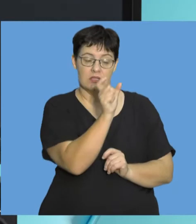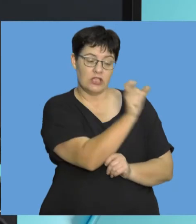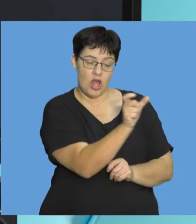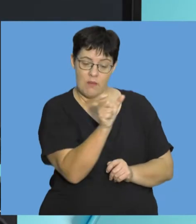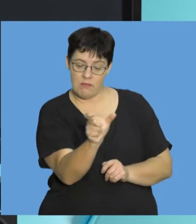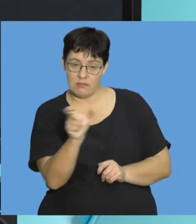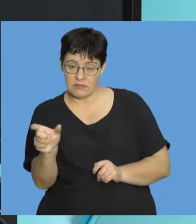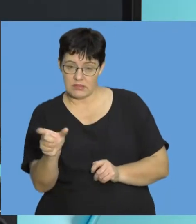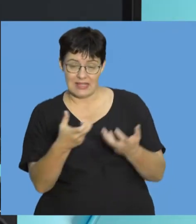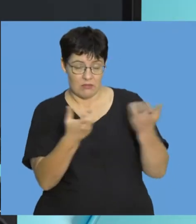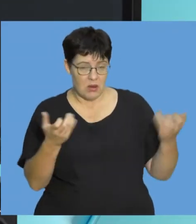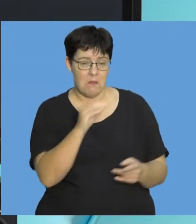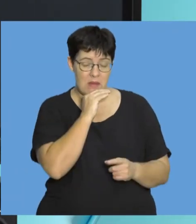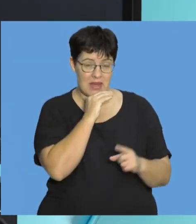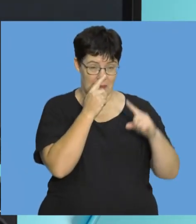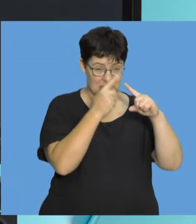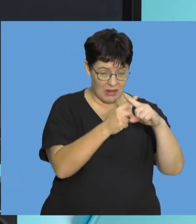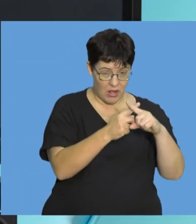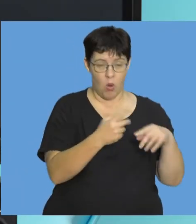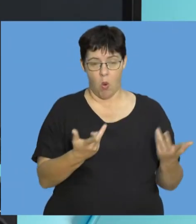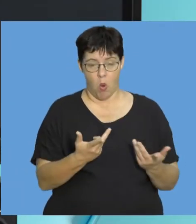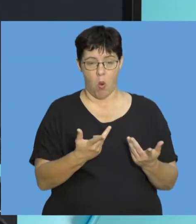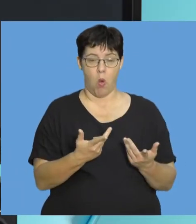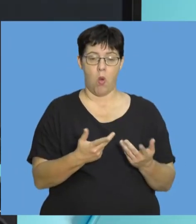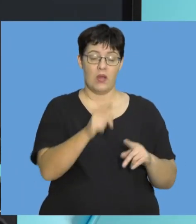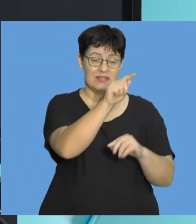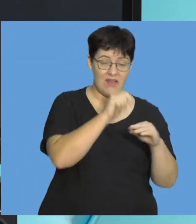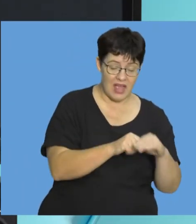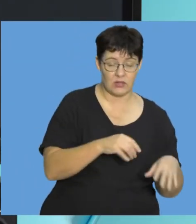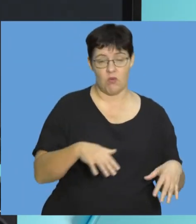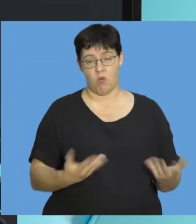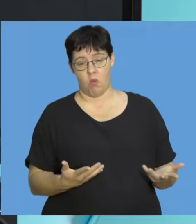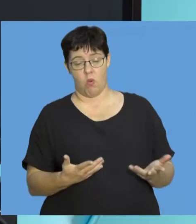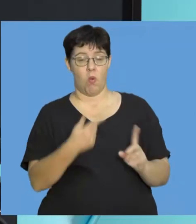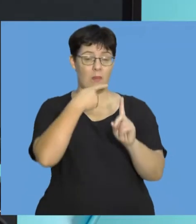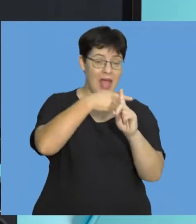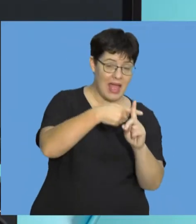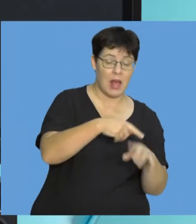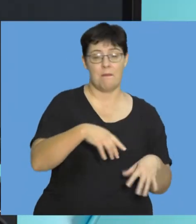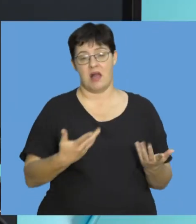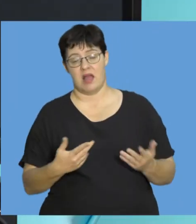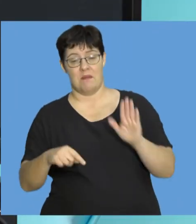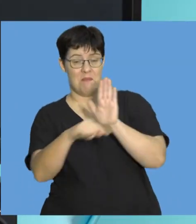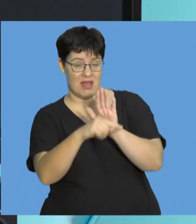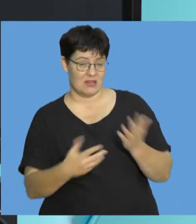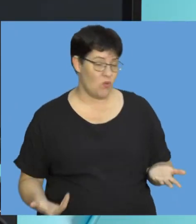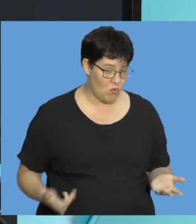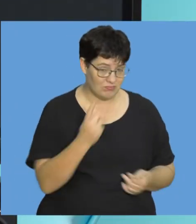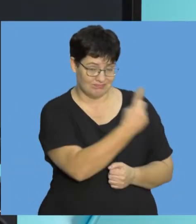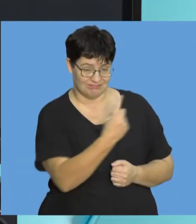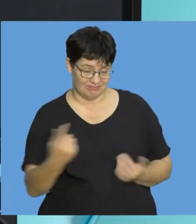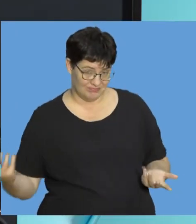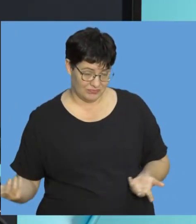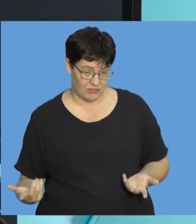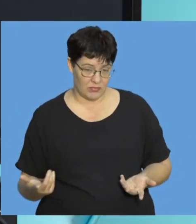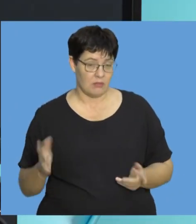Is it multiplication, division, addition, or subtraction, right? That will inform what method you need to follow. But so